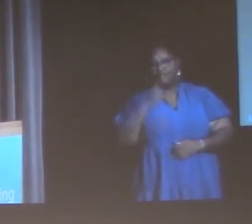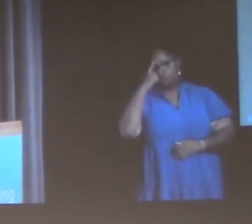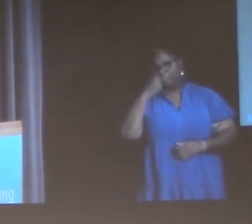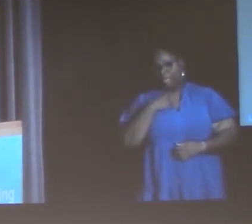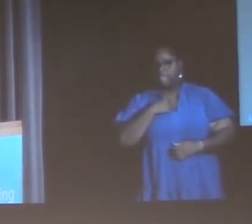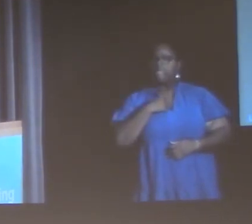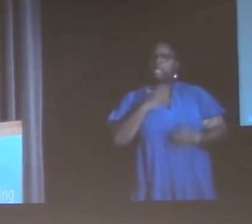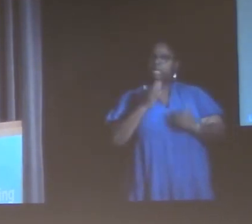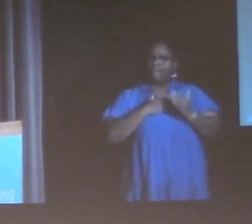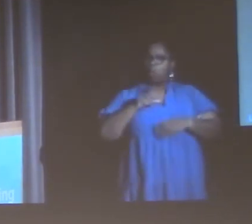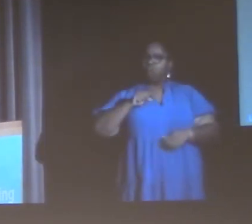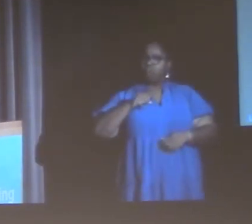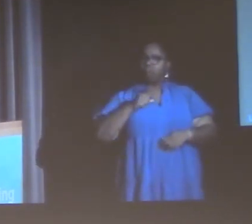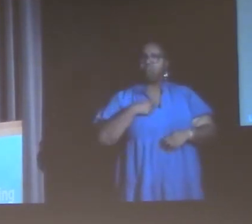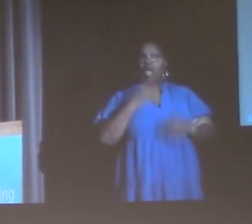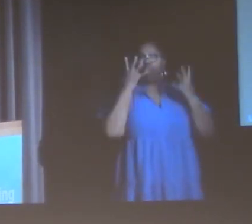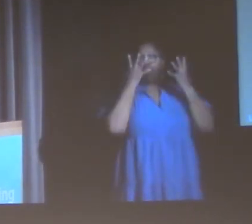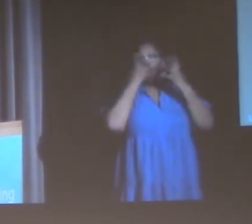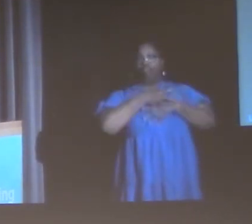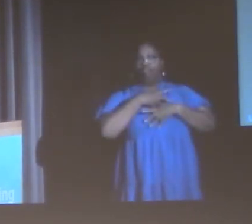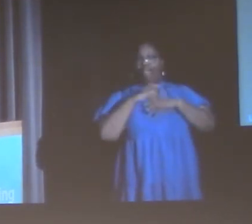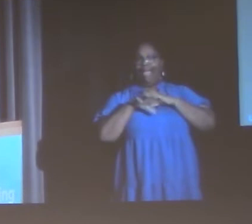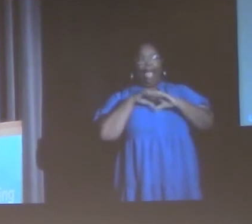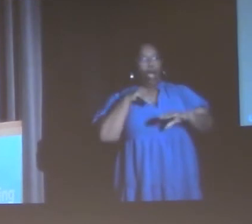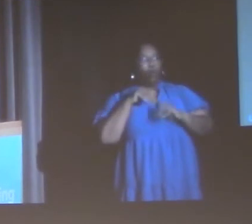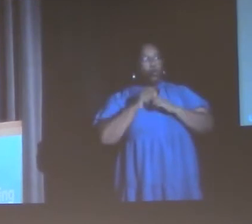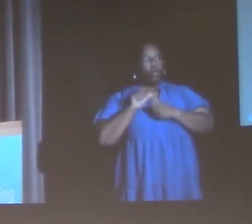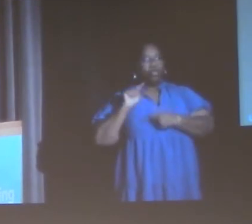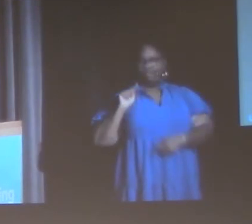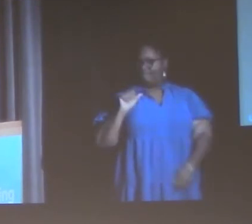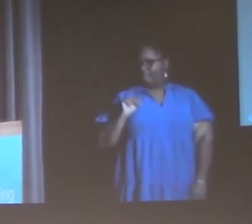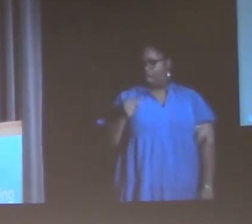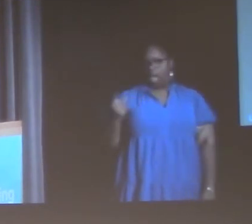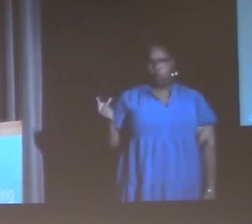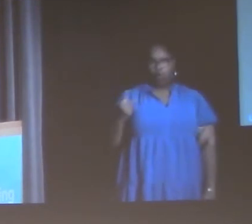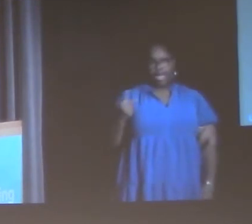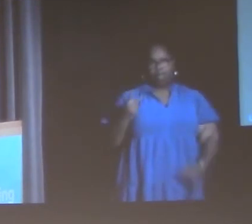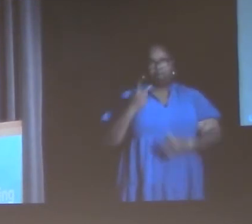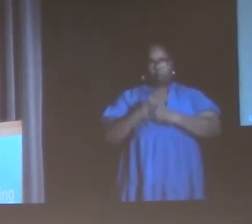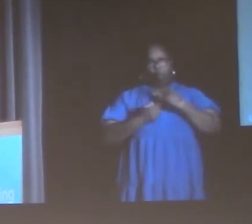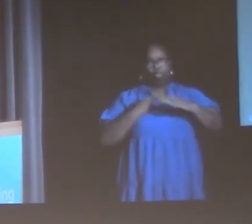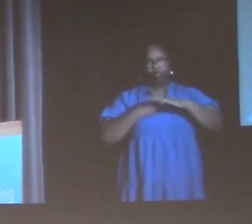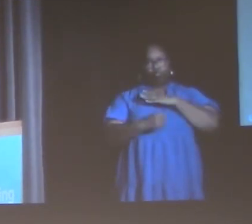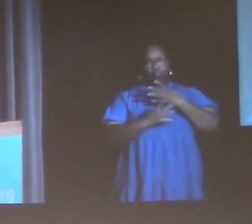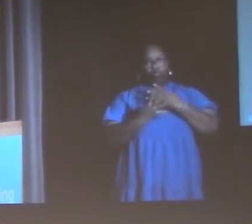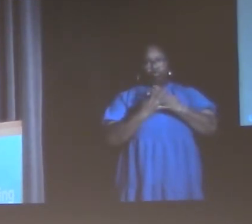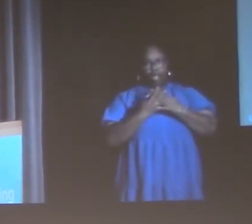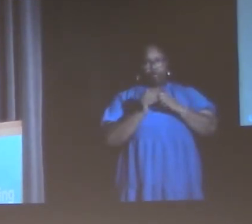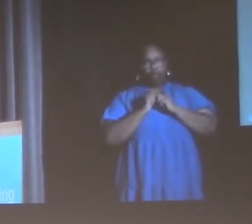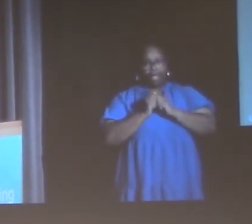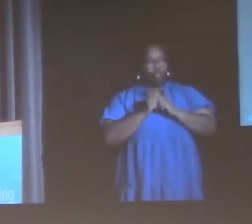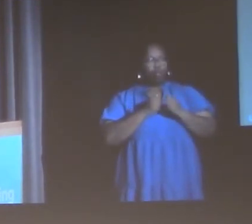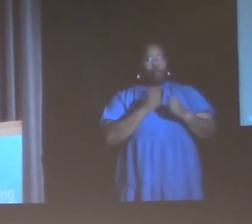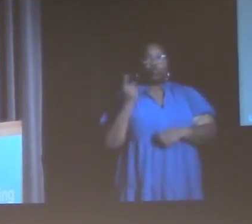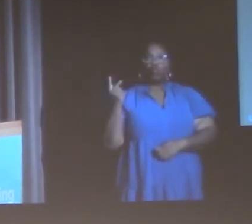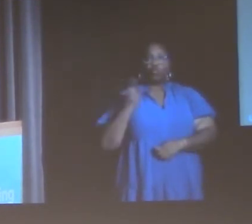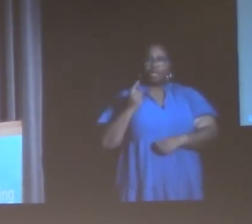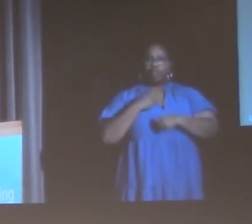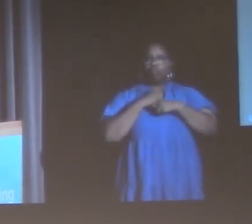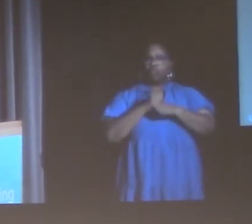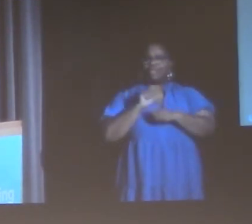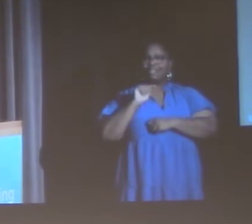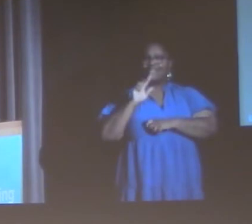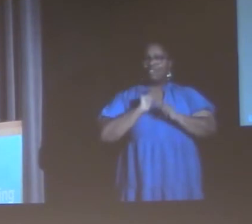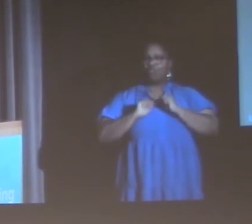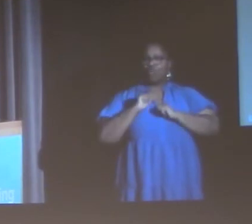I'm here with Tan, who we were inside together, and we used to produce a television show on the inside of